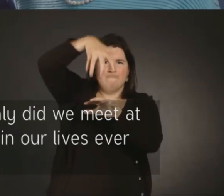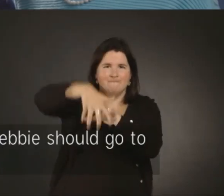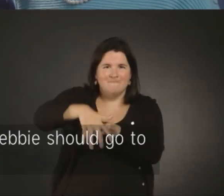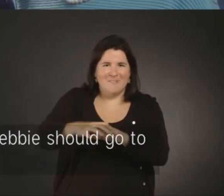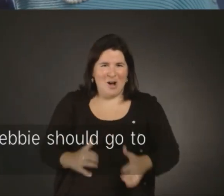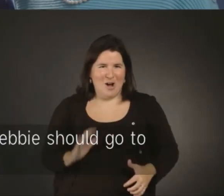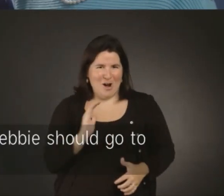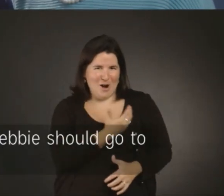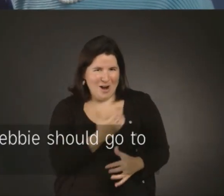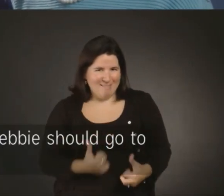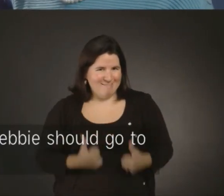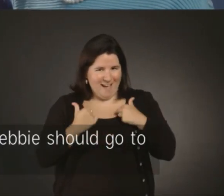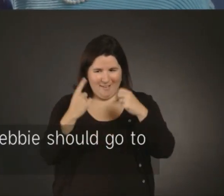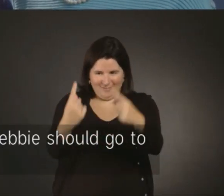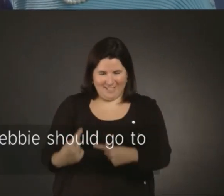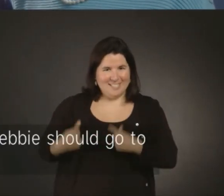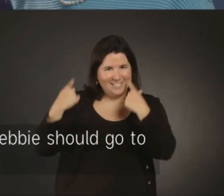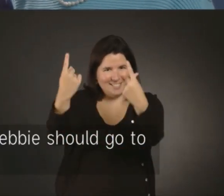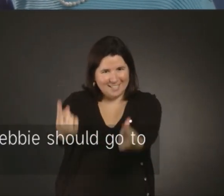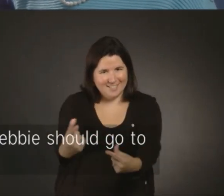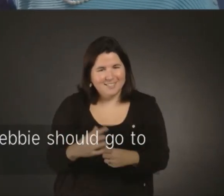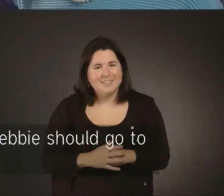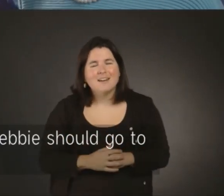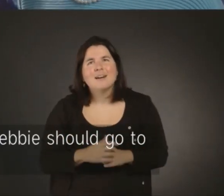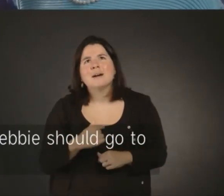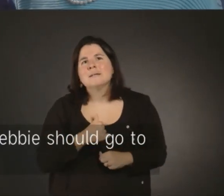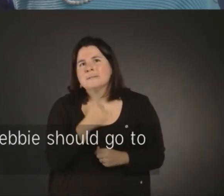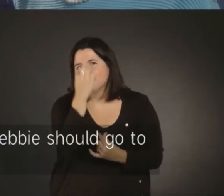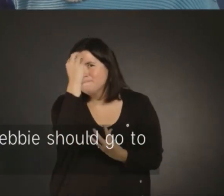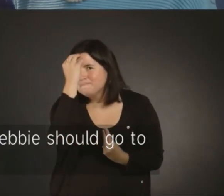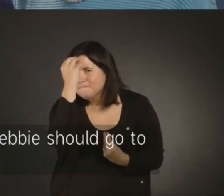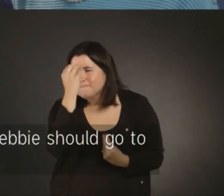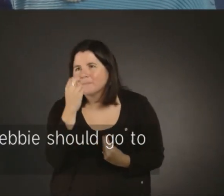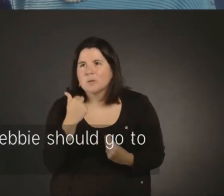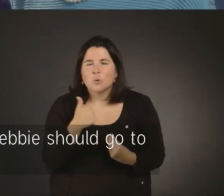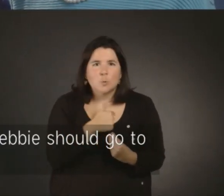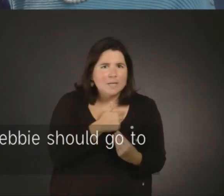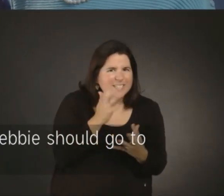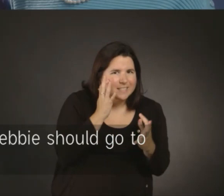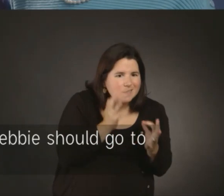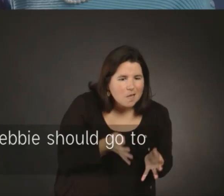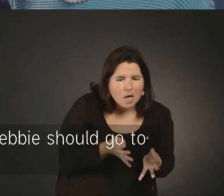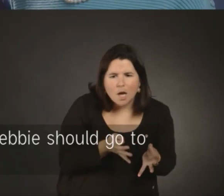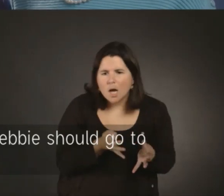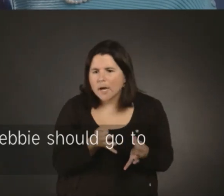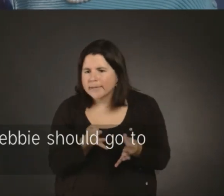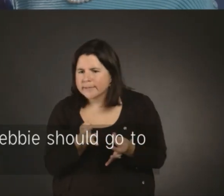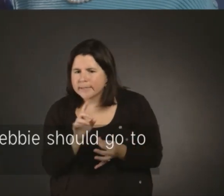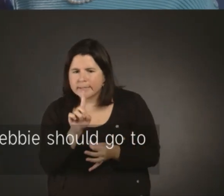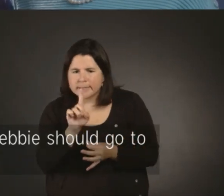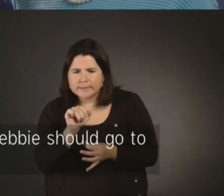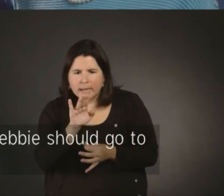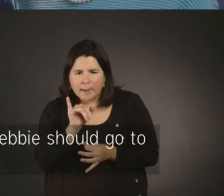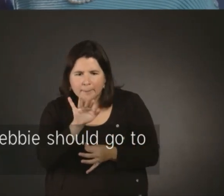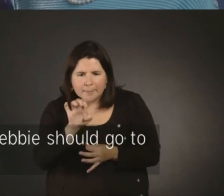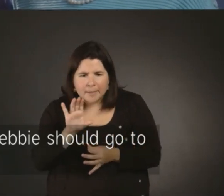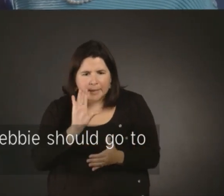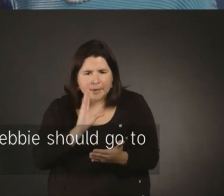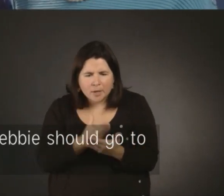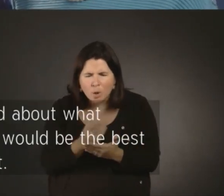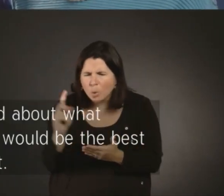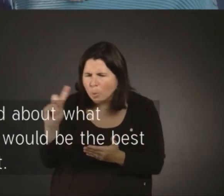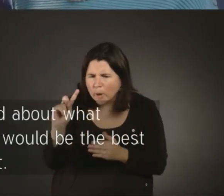since. I think about when we were trying to decide where Debbie should go to college.